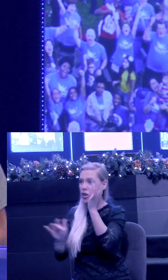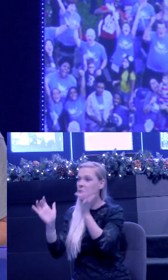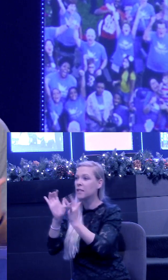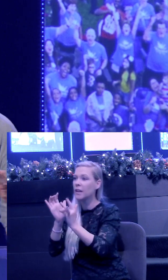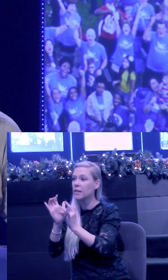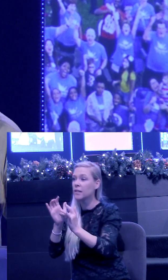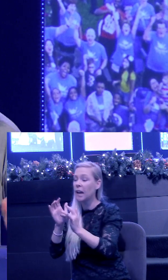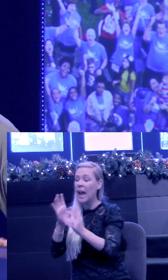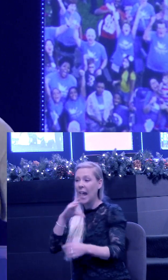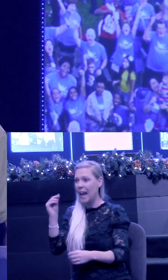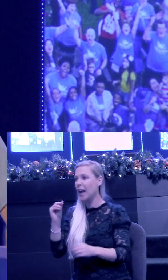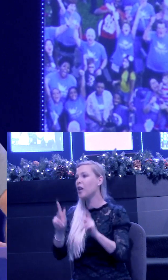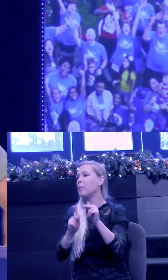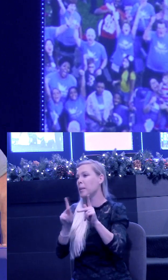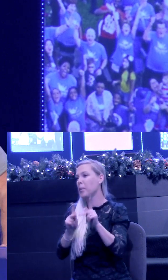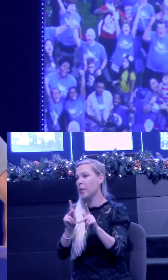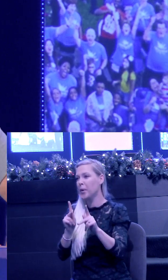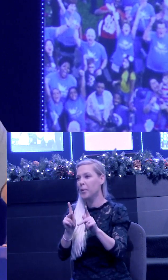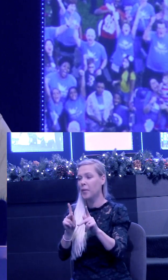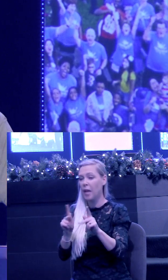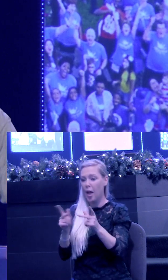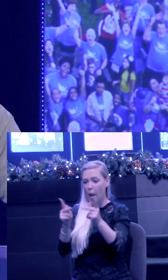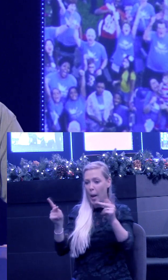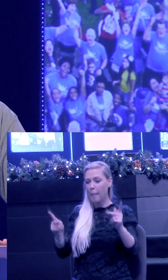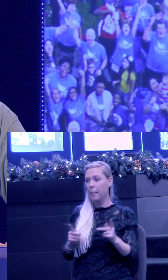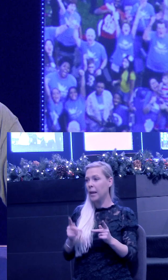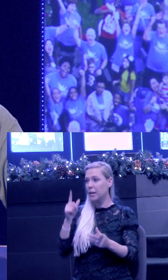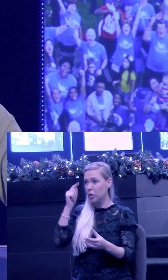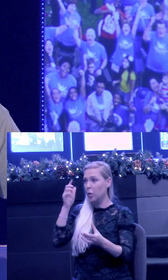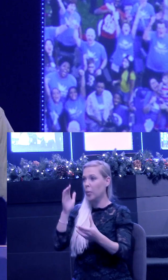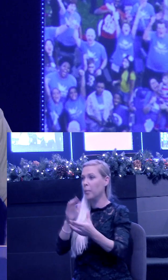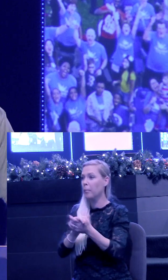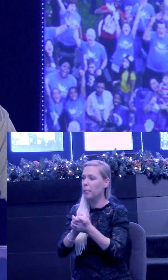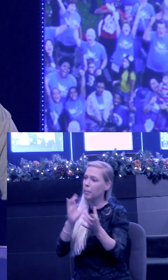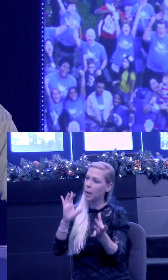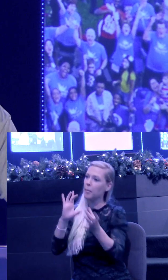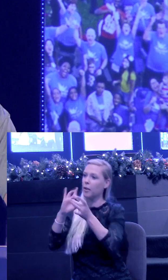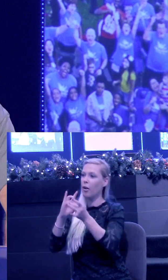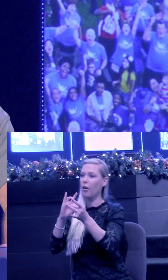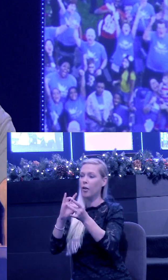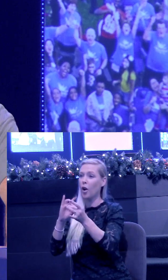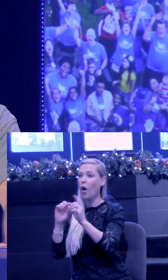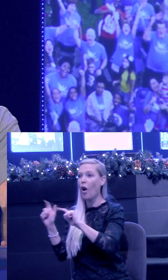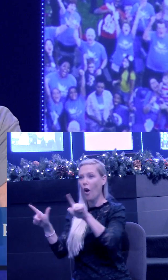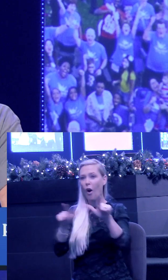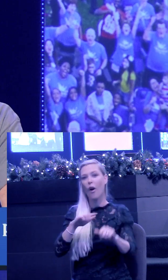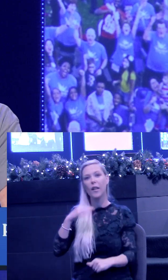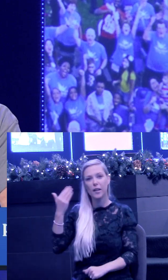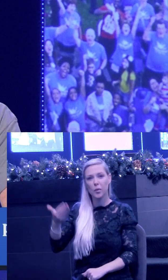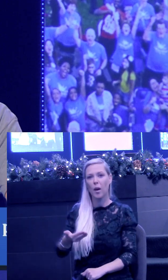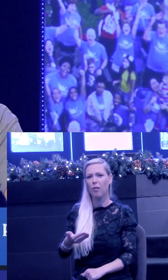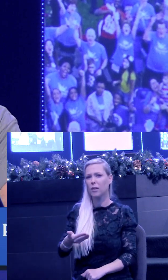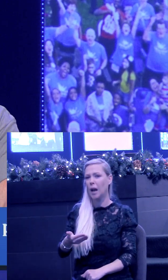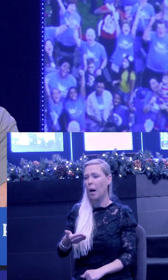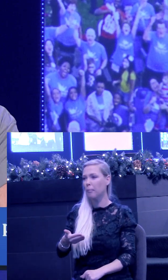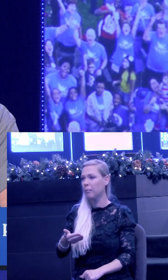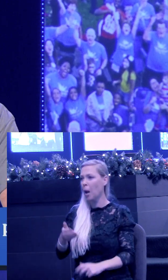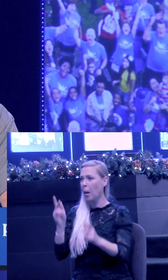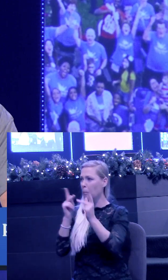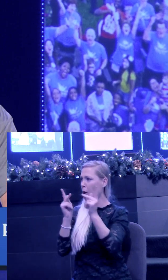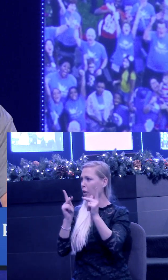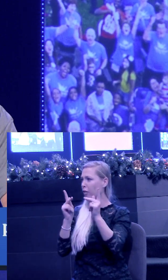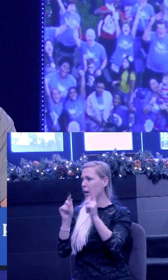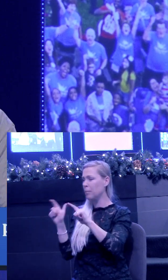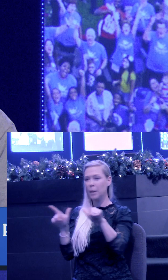is a place to belong. Community is a place where everybody's welcome. Nobody's perfect, and